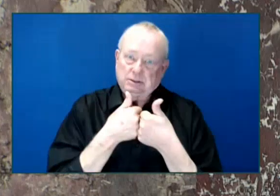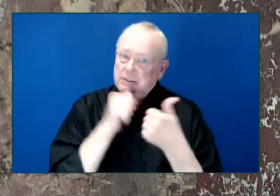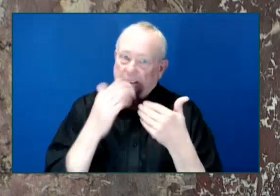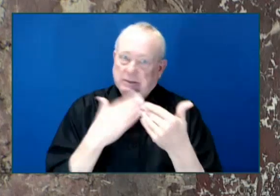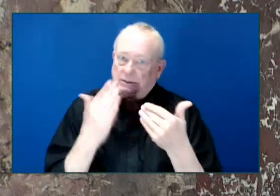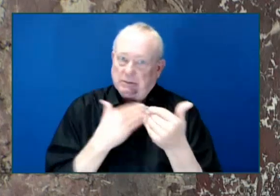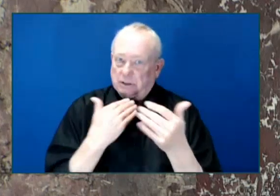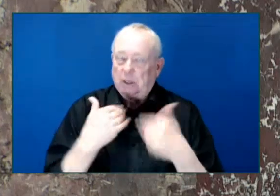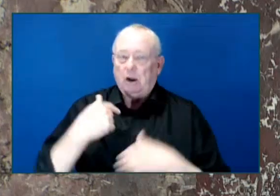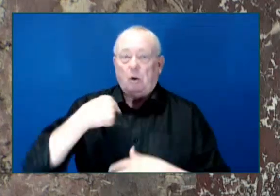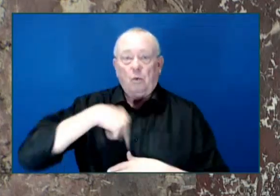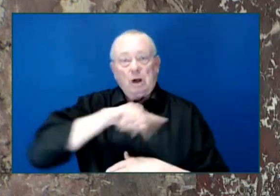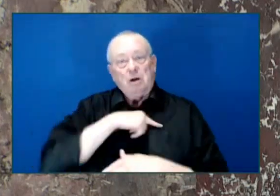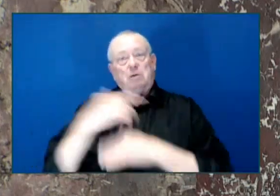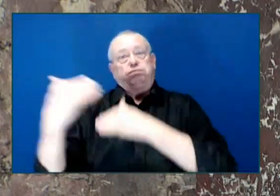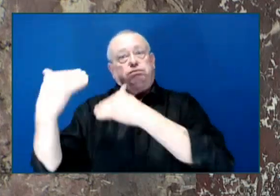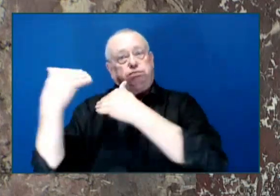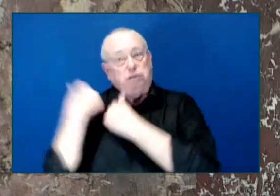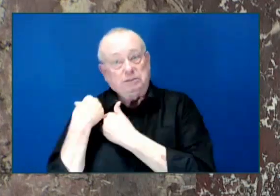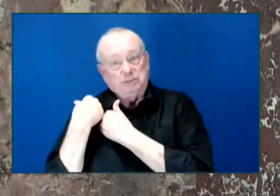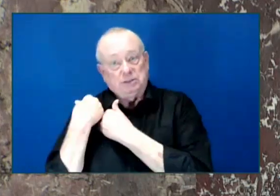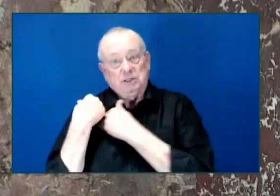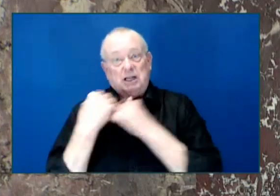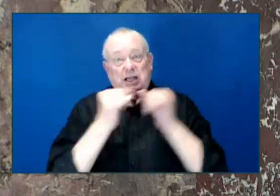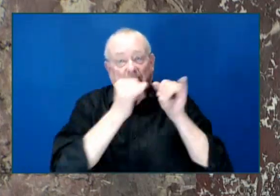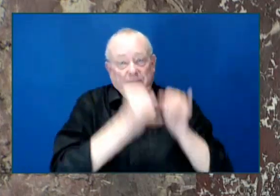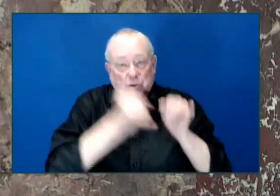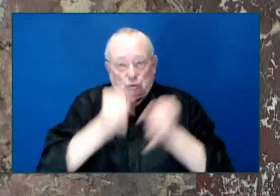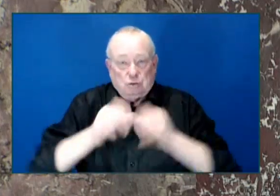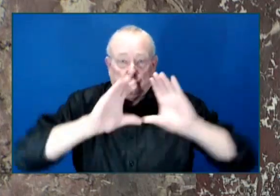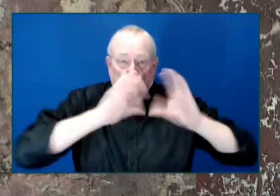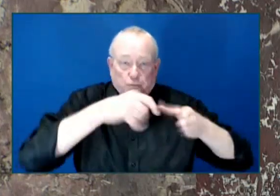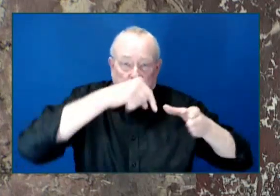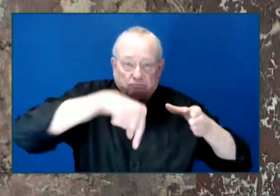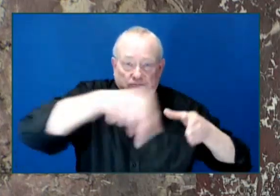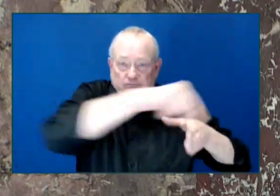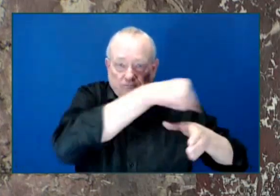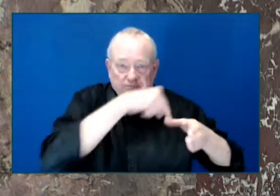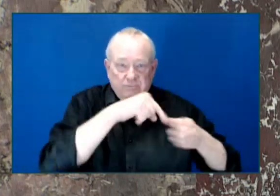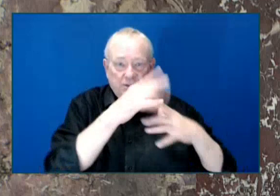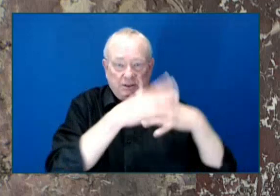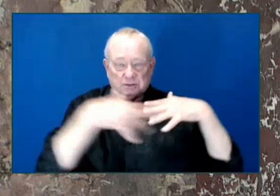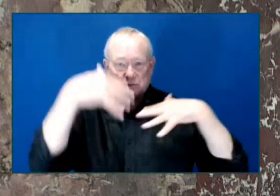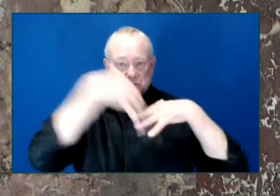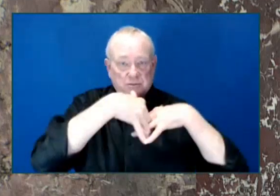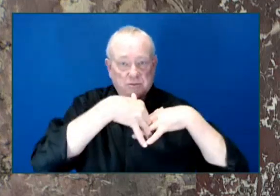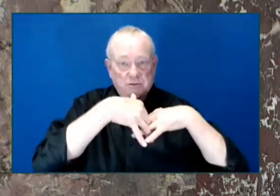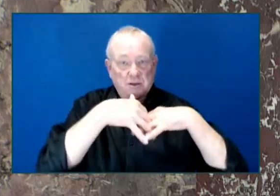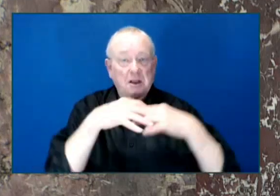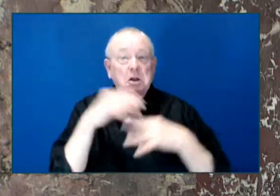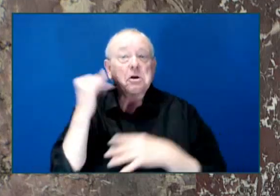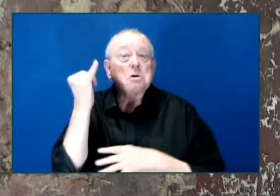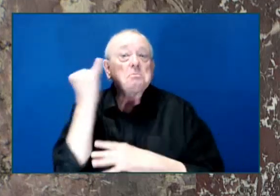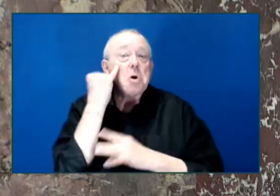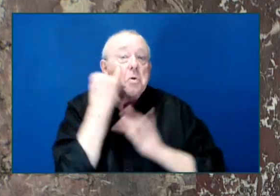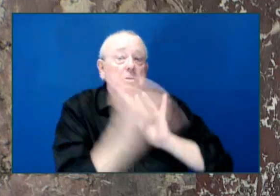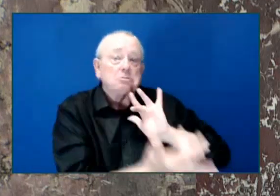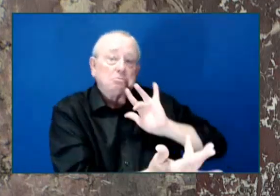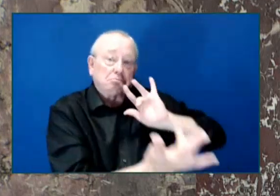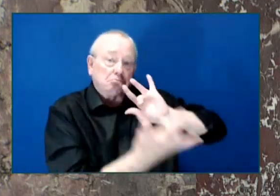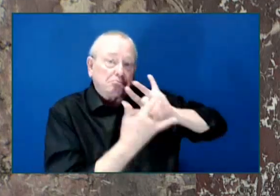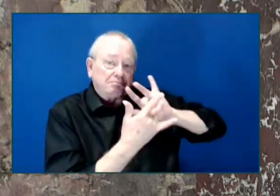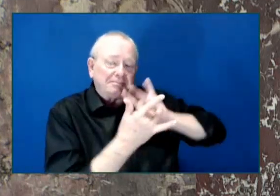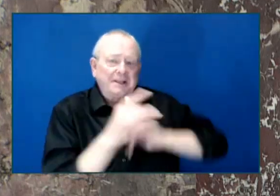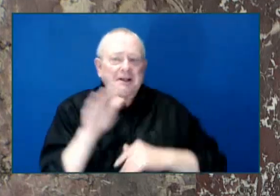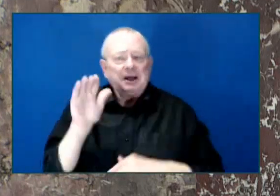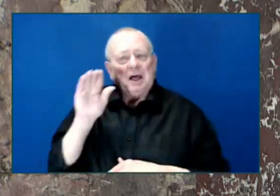Nations. So when they come to the Minister and they say, we want to work with you on developing something that works for our kids on nation, they